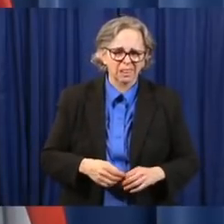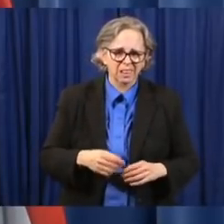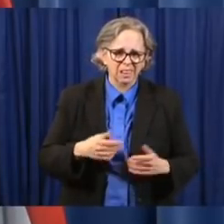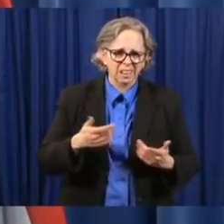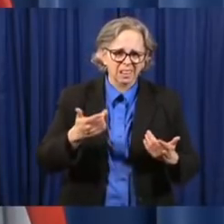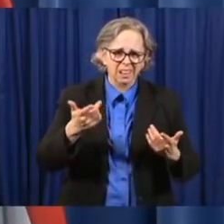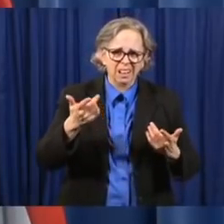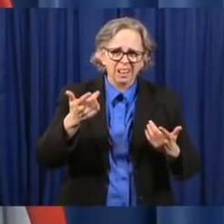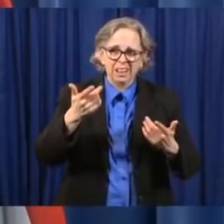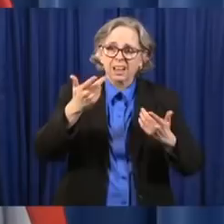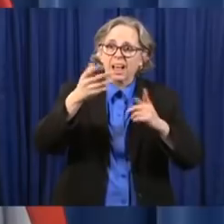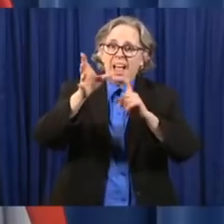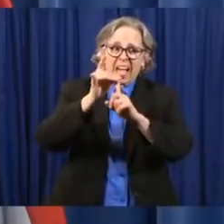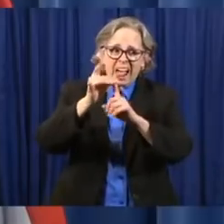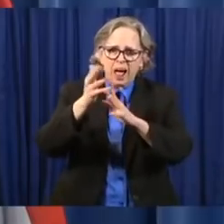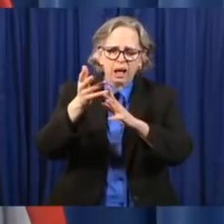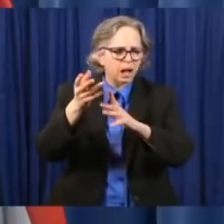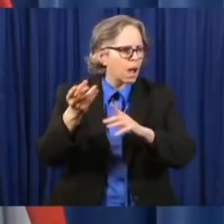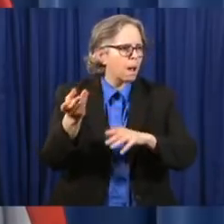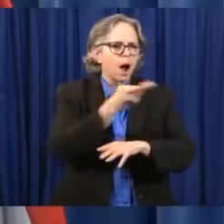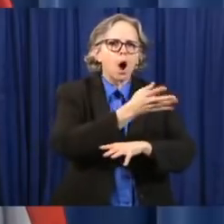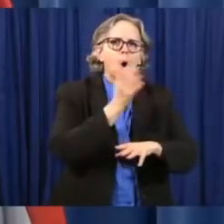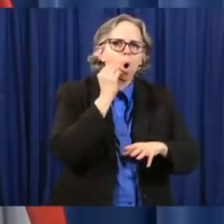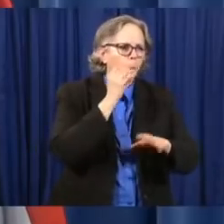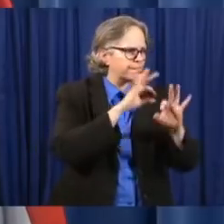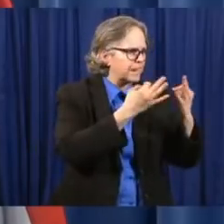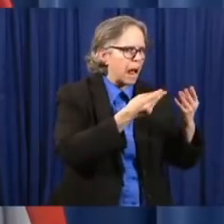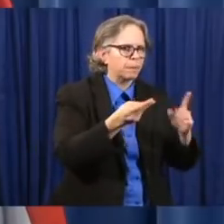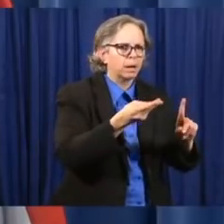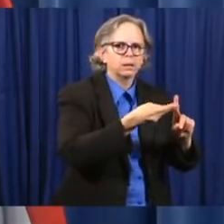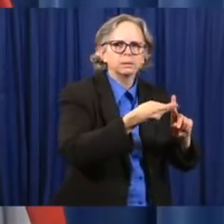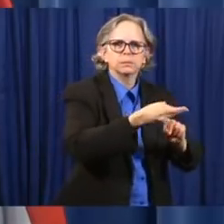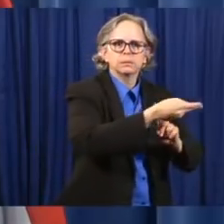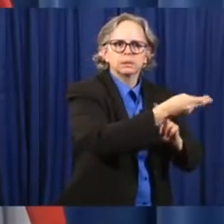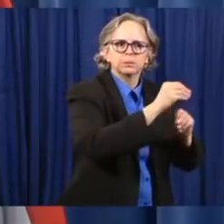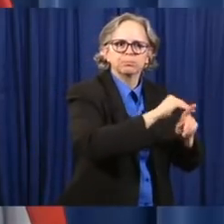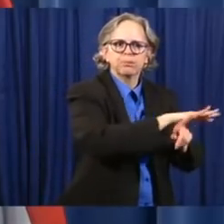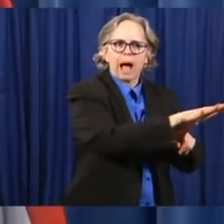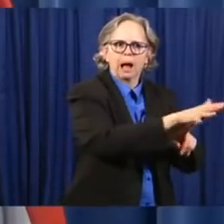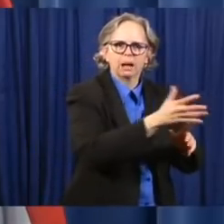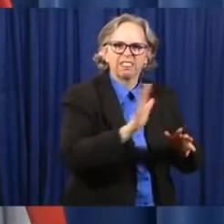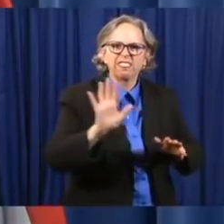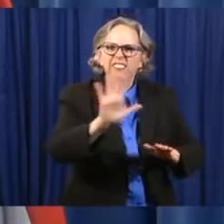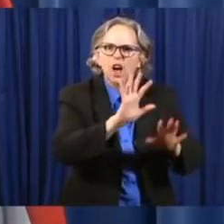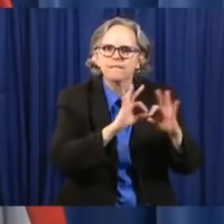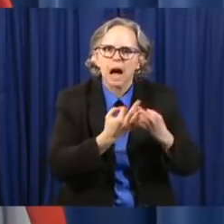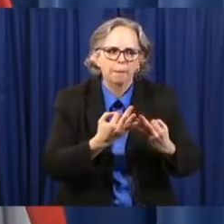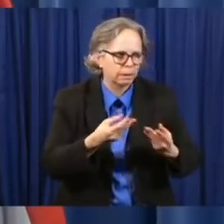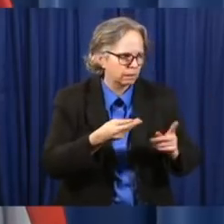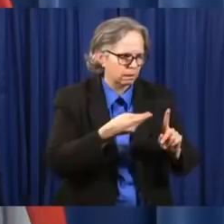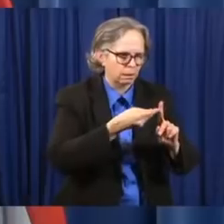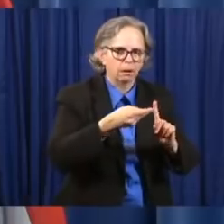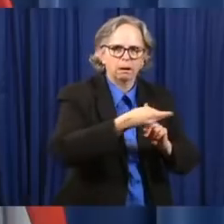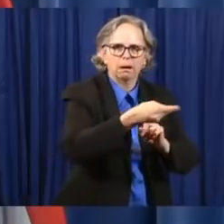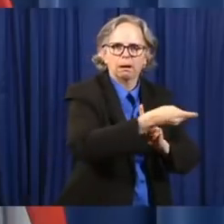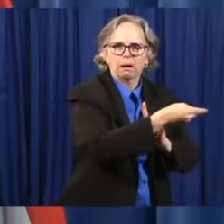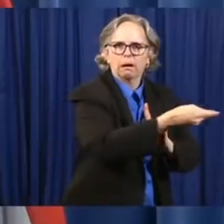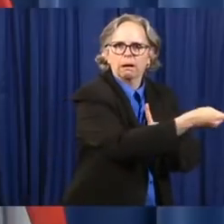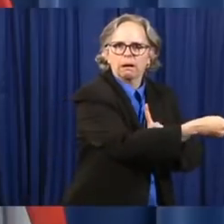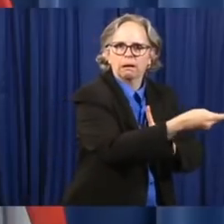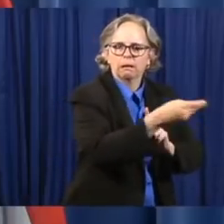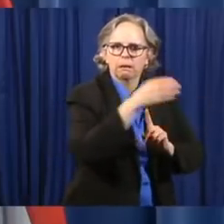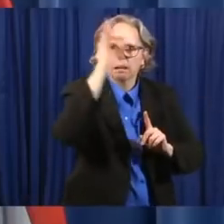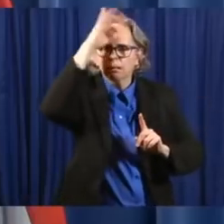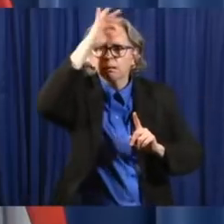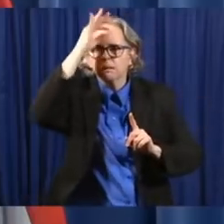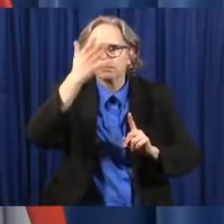potential spread. We're concerned for the staff members. We're concerned for their families. One of the things that we're starting to